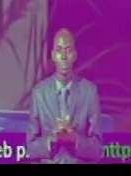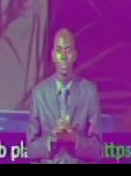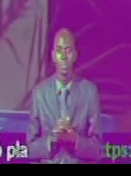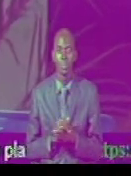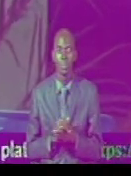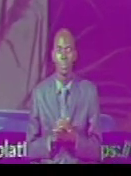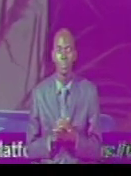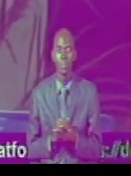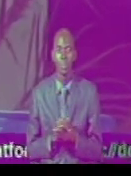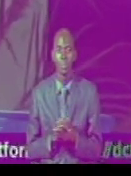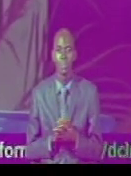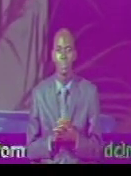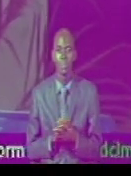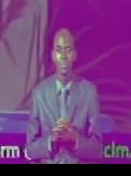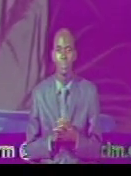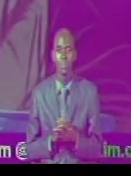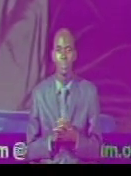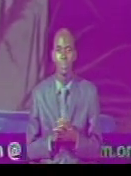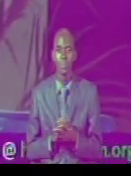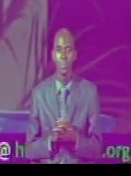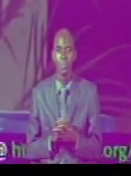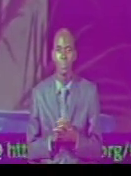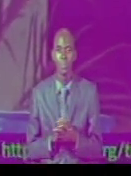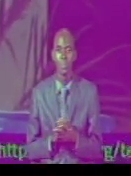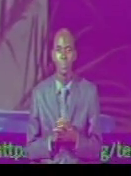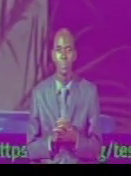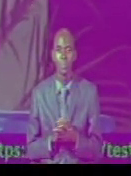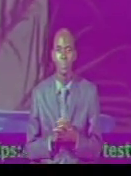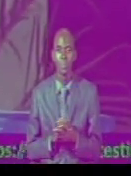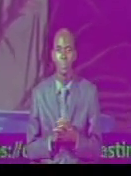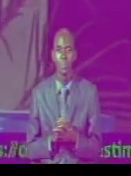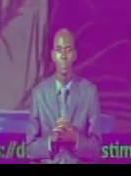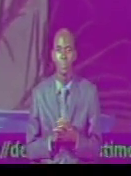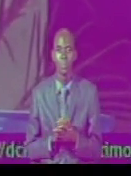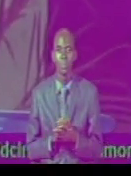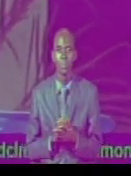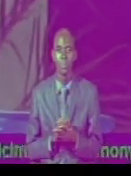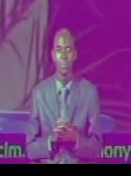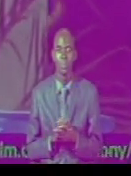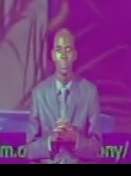So, while you are standing up, can we have our closing prayer?